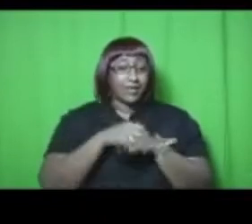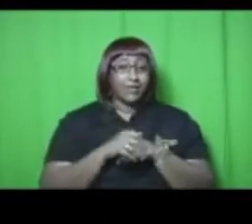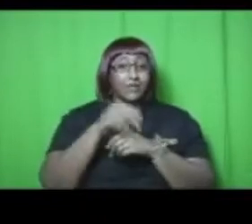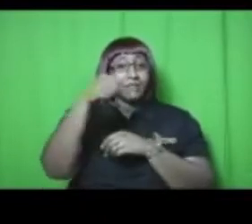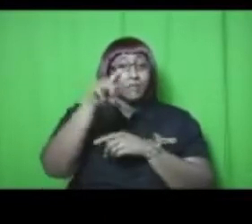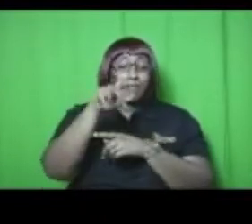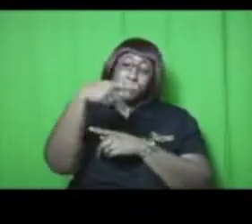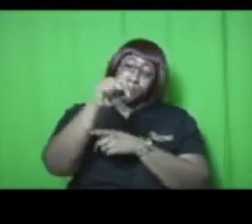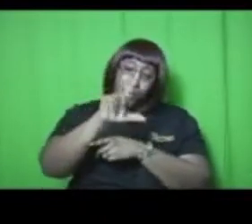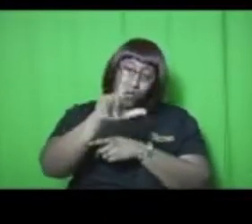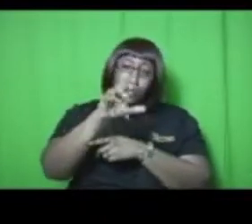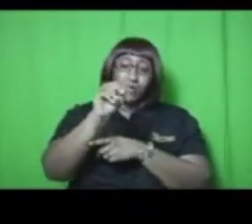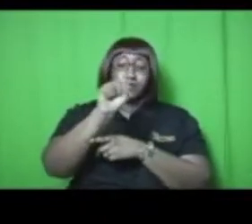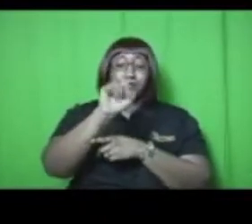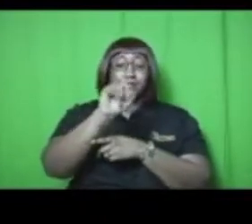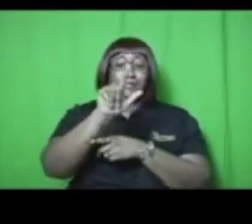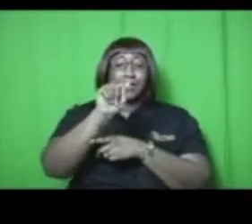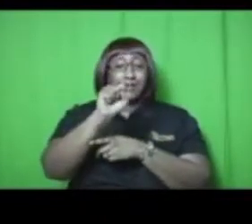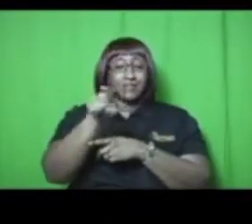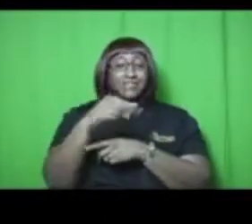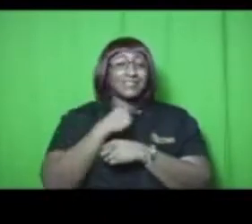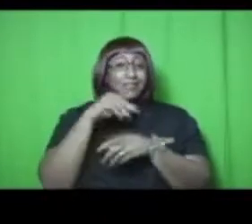Paul and Silas were confined to a prison.